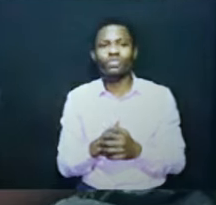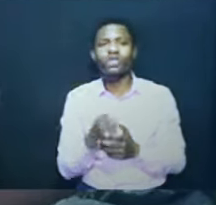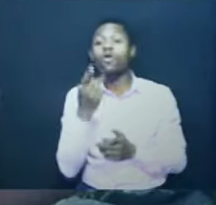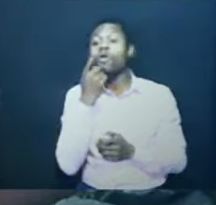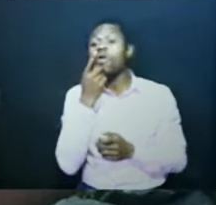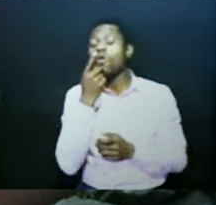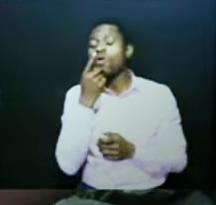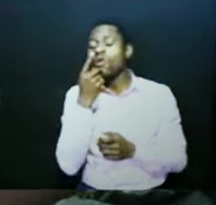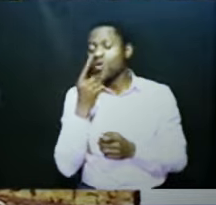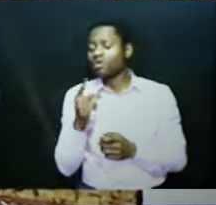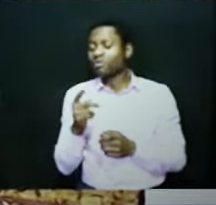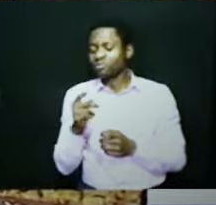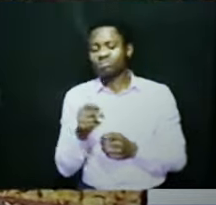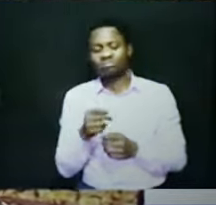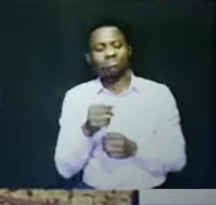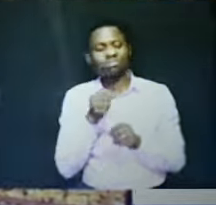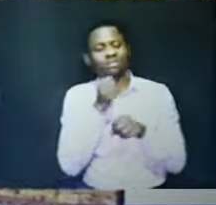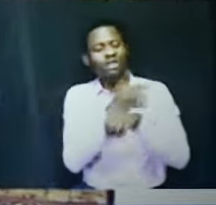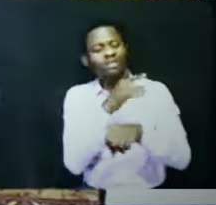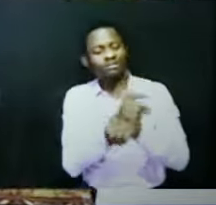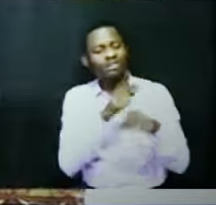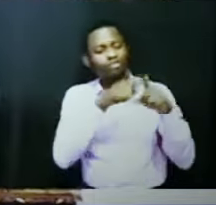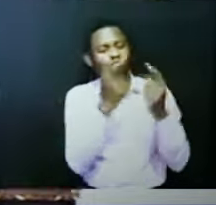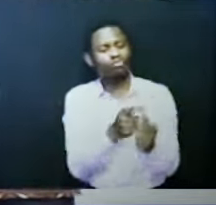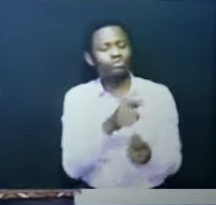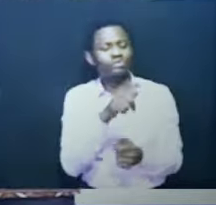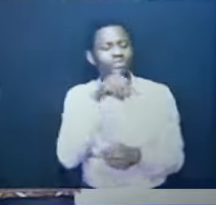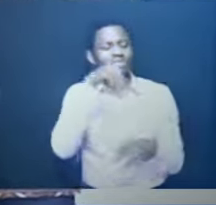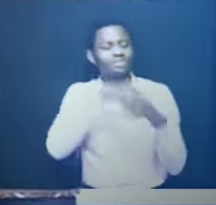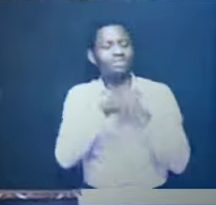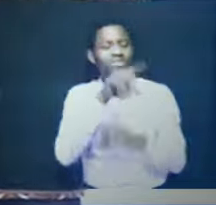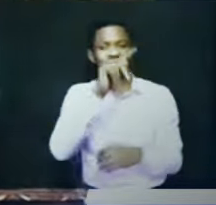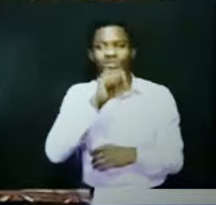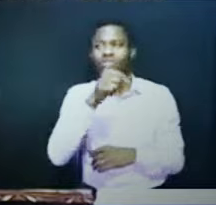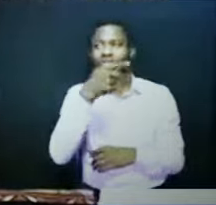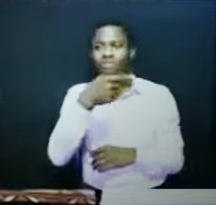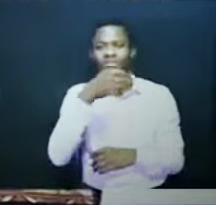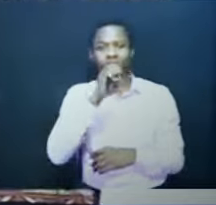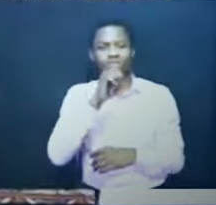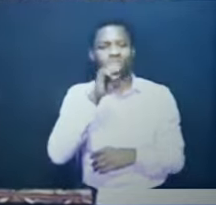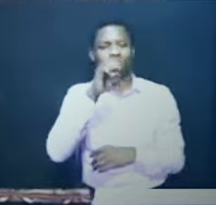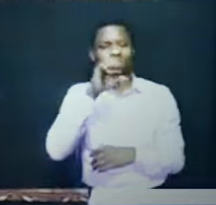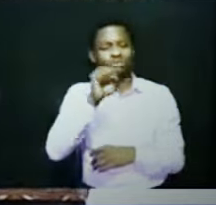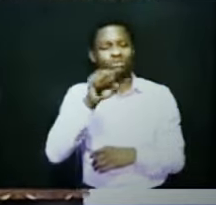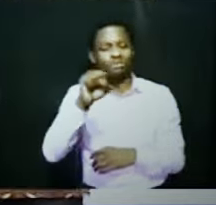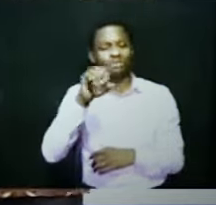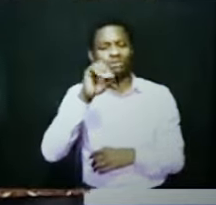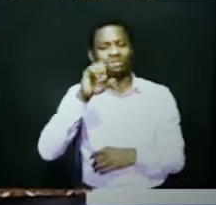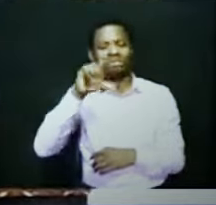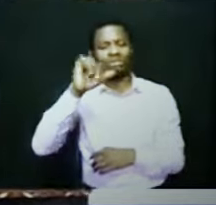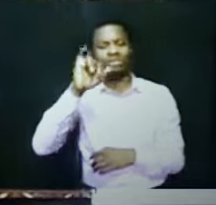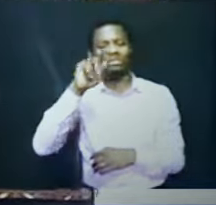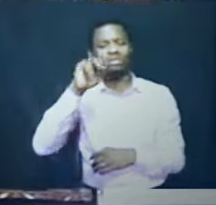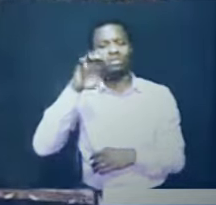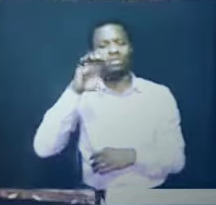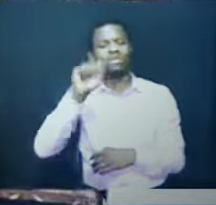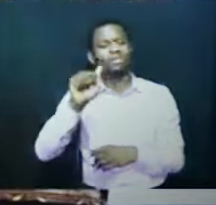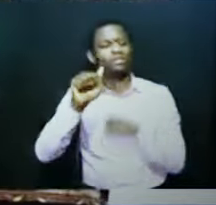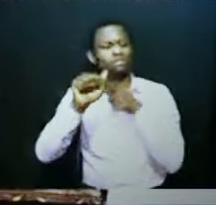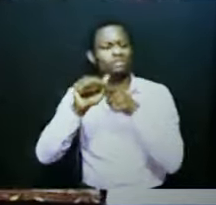in Thessalonica to desist from idling, and that those who would not